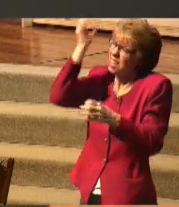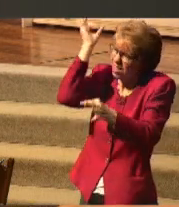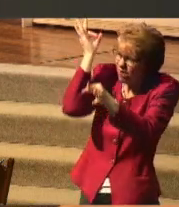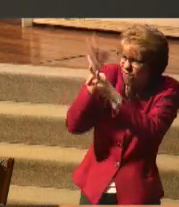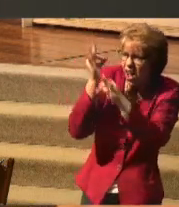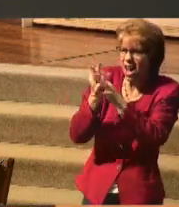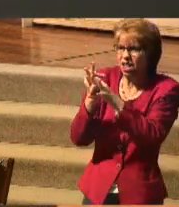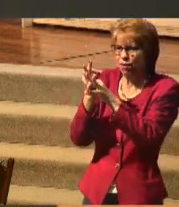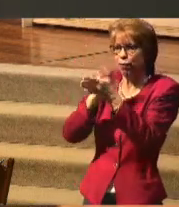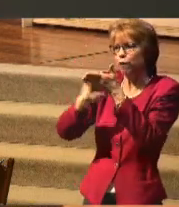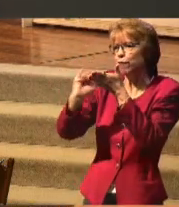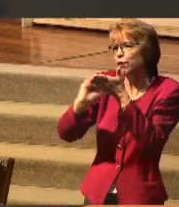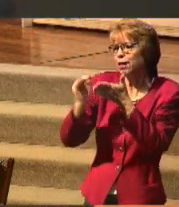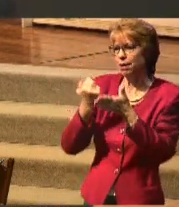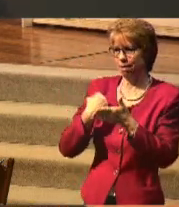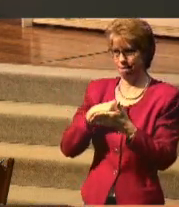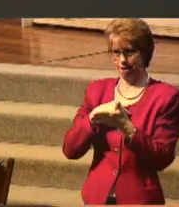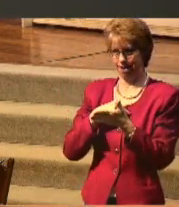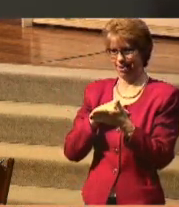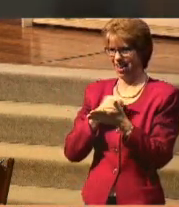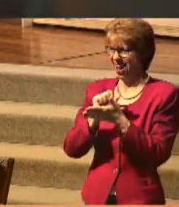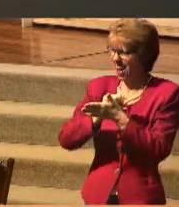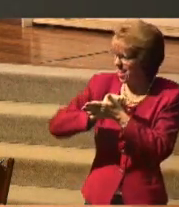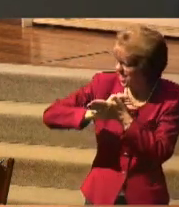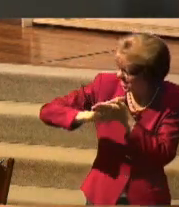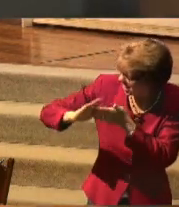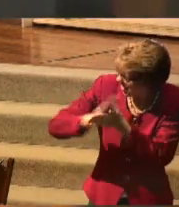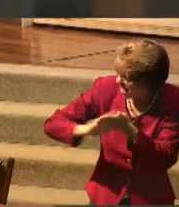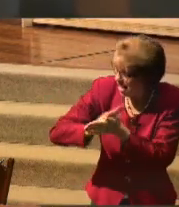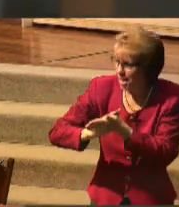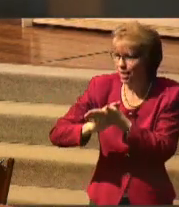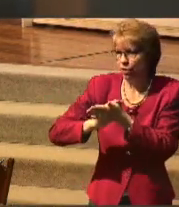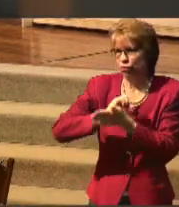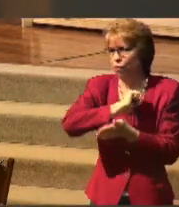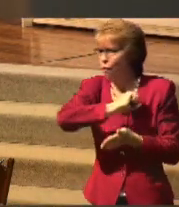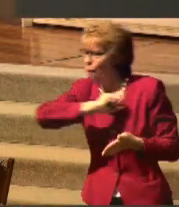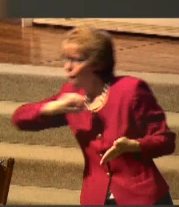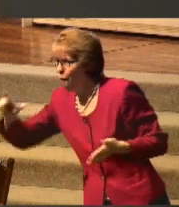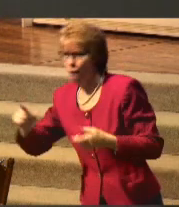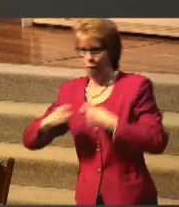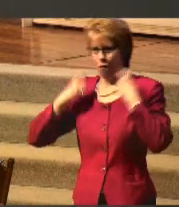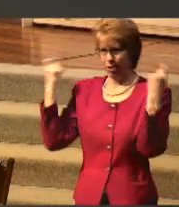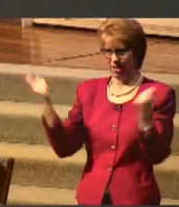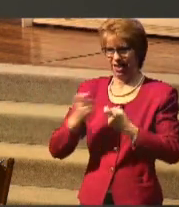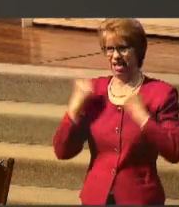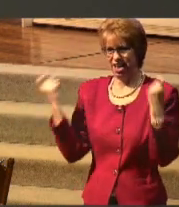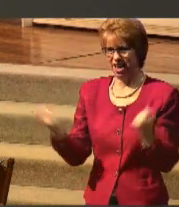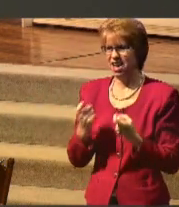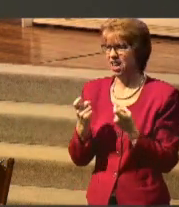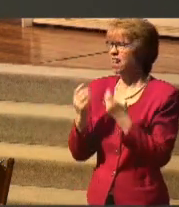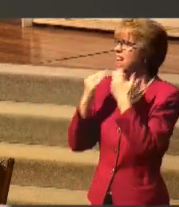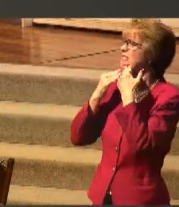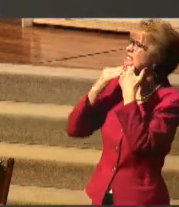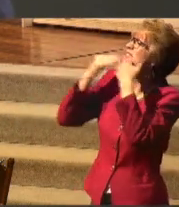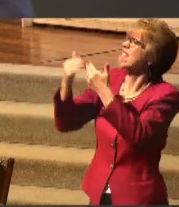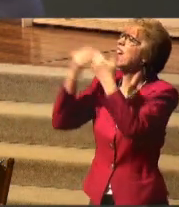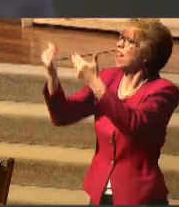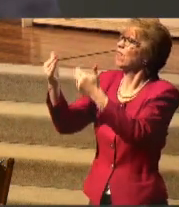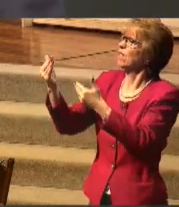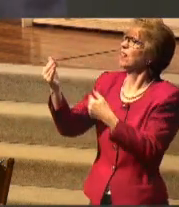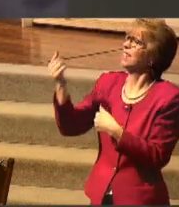our sins and to cleanse us from all unrighteousness. I'm so thankful that he gives us a way